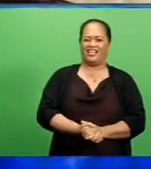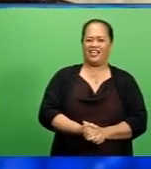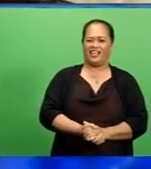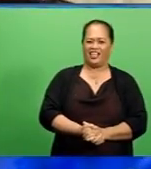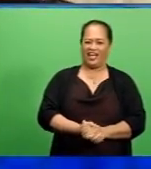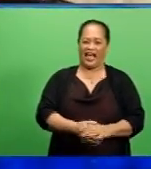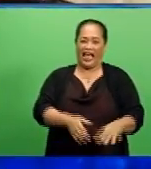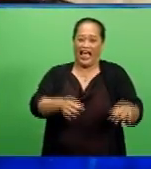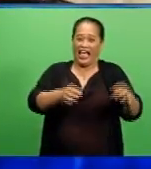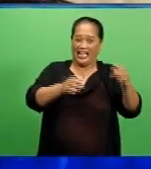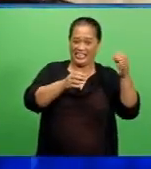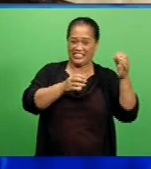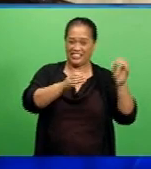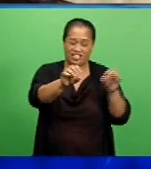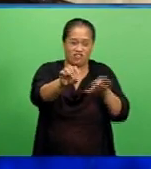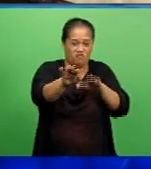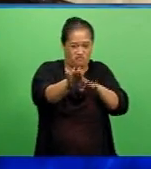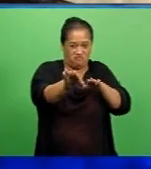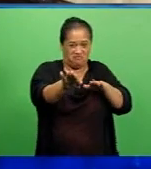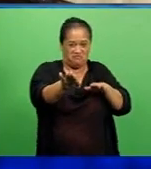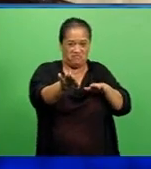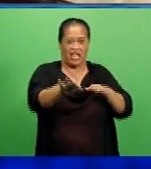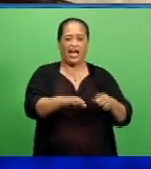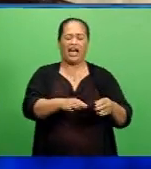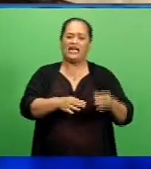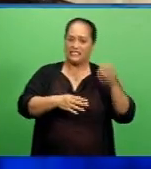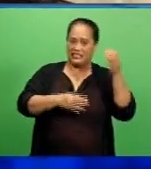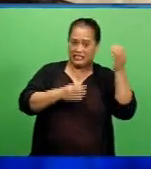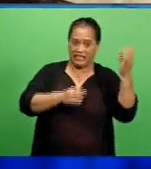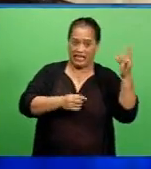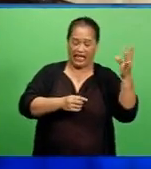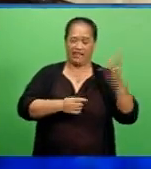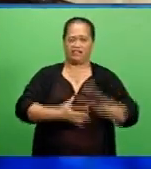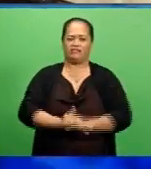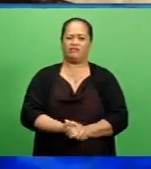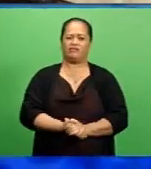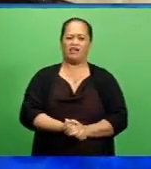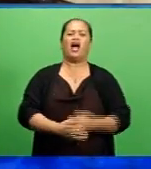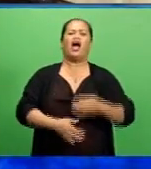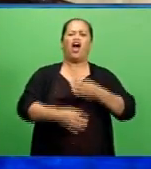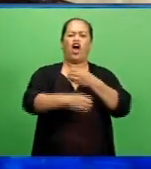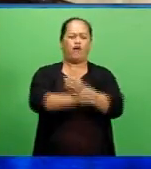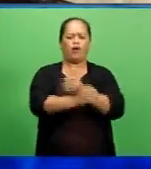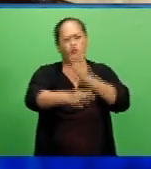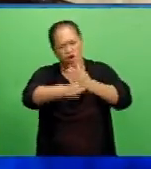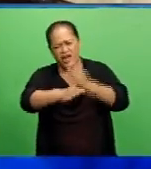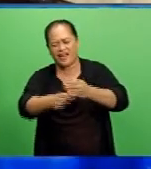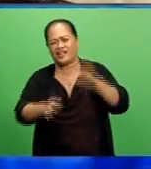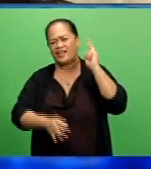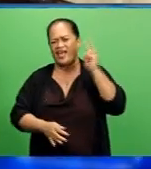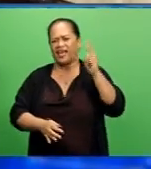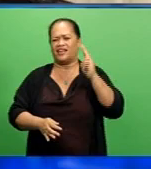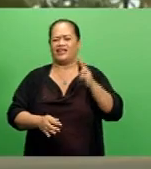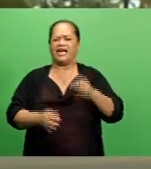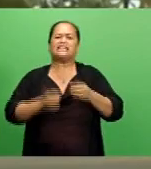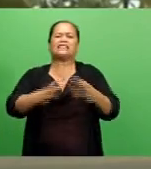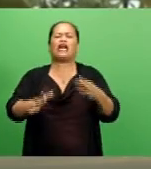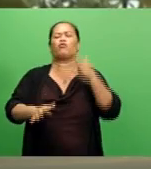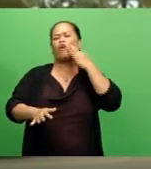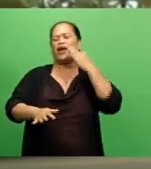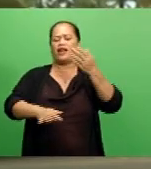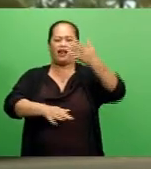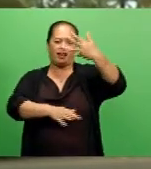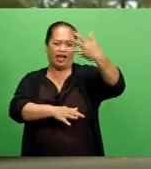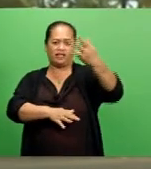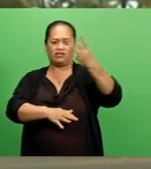The traffic signal at the Matanikorvatu Kings Road intersection will be operational from 9:30 p.m. tonight. The traffic signal is